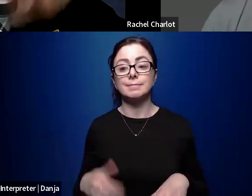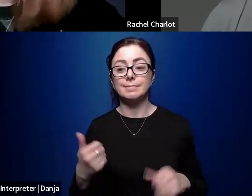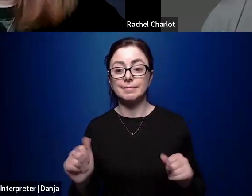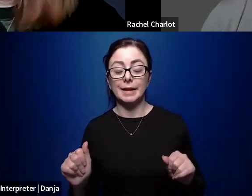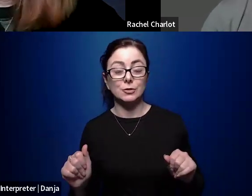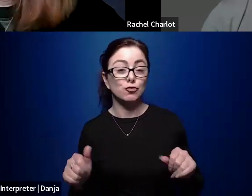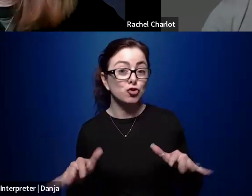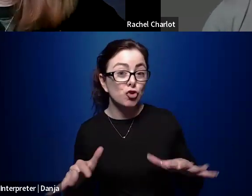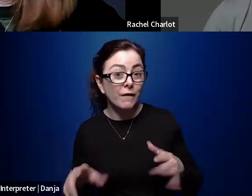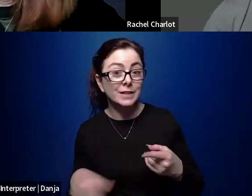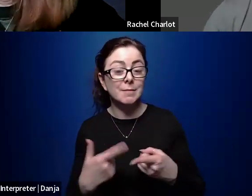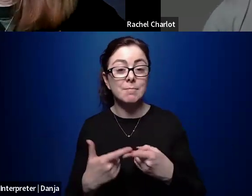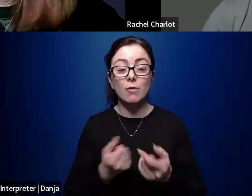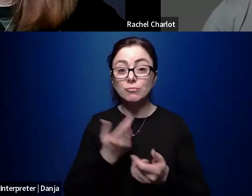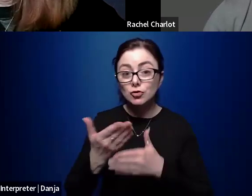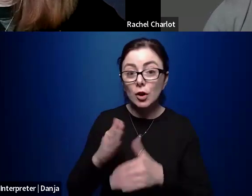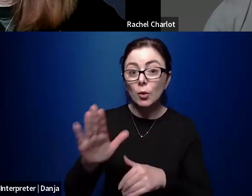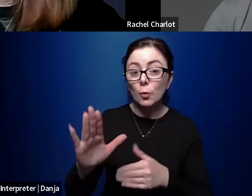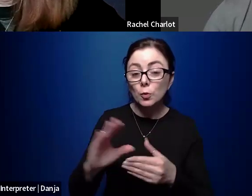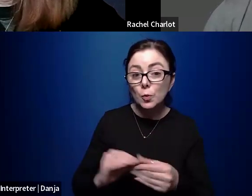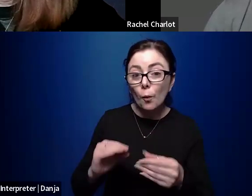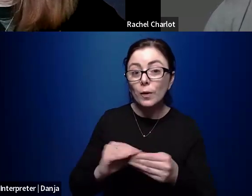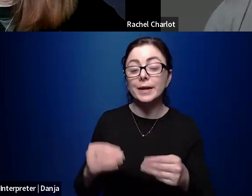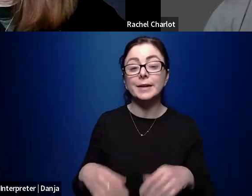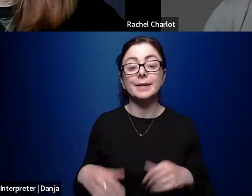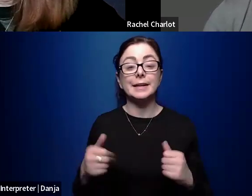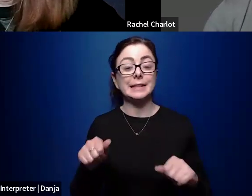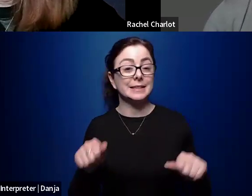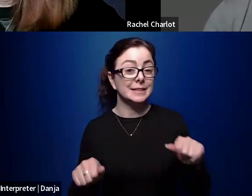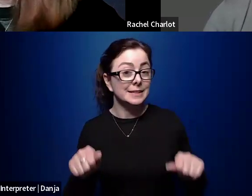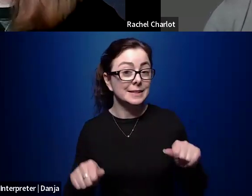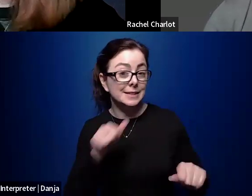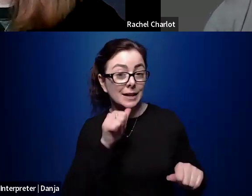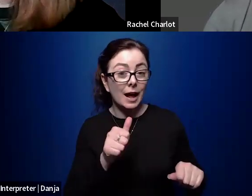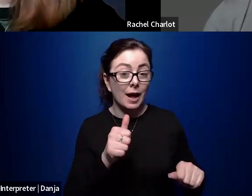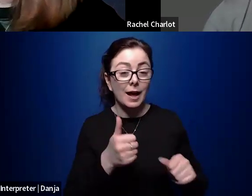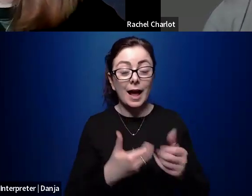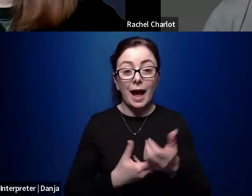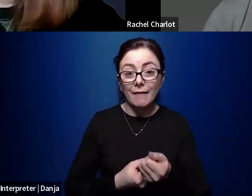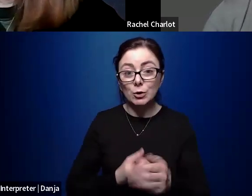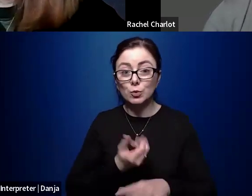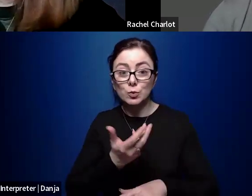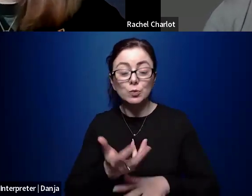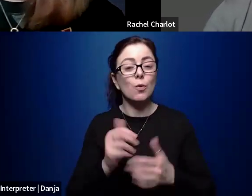about sharing your story, apprehension, or how it went.